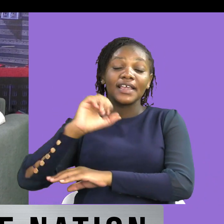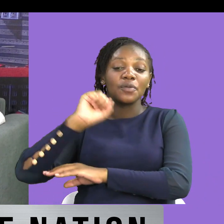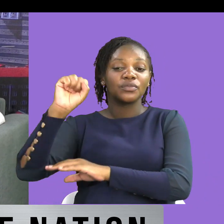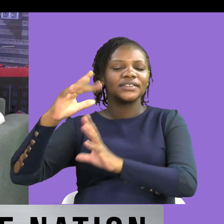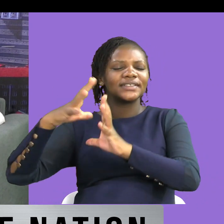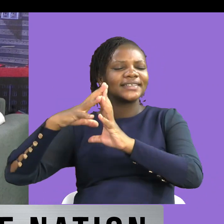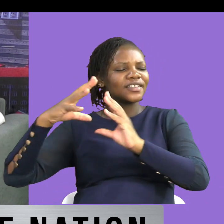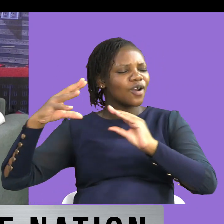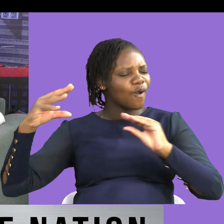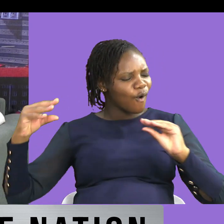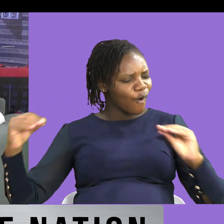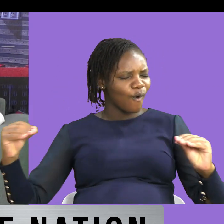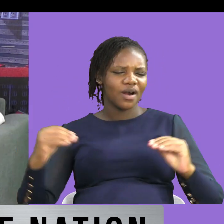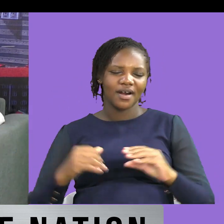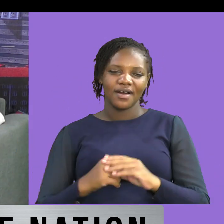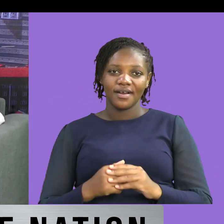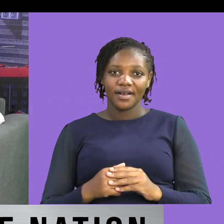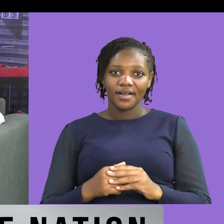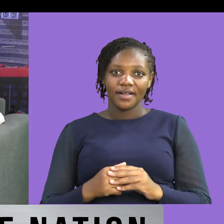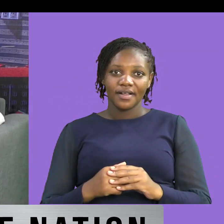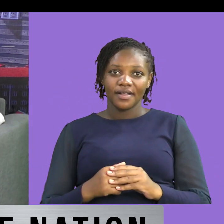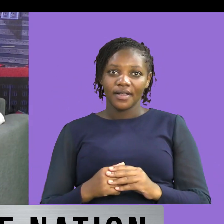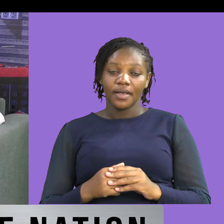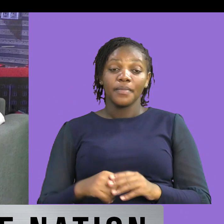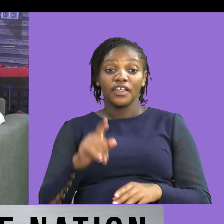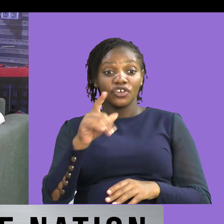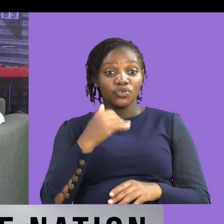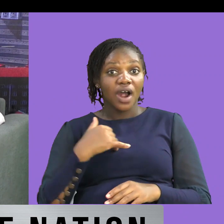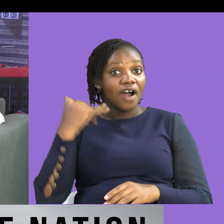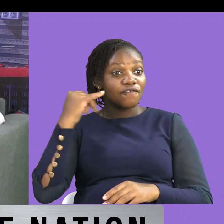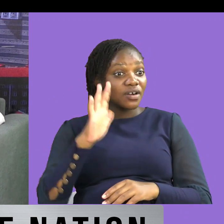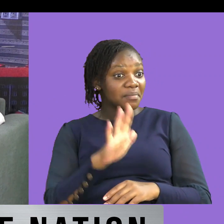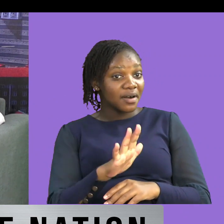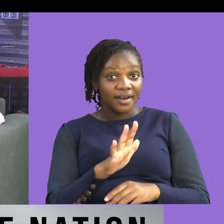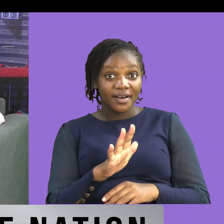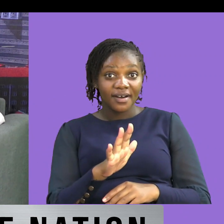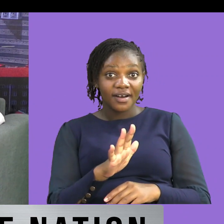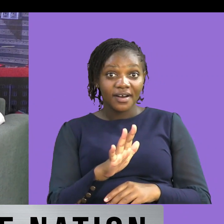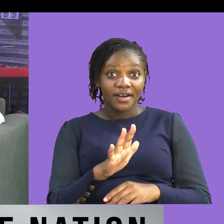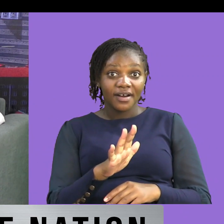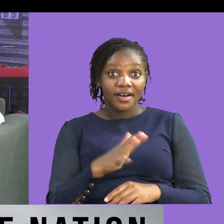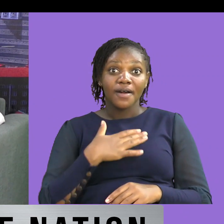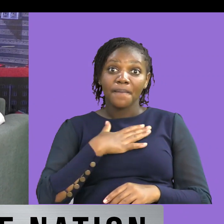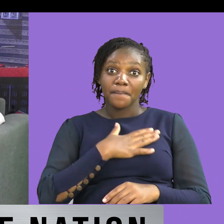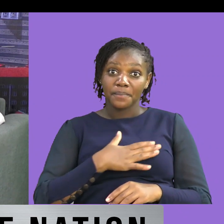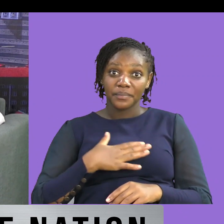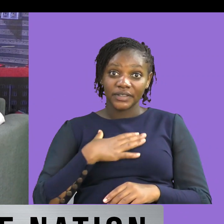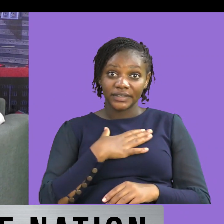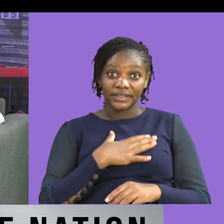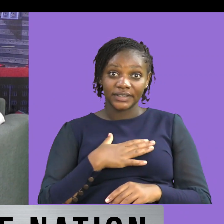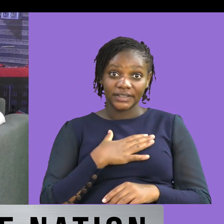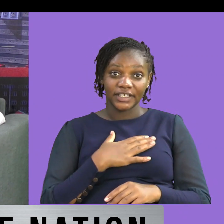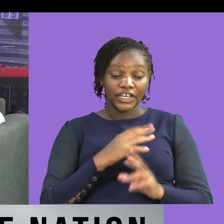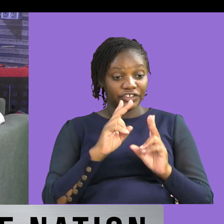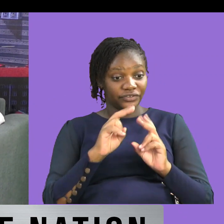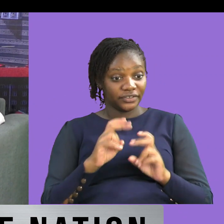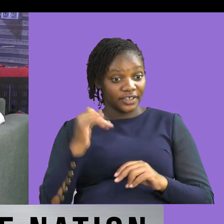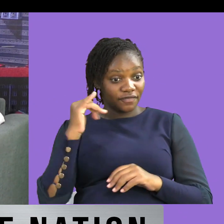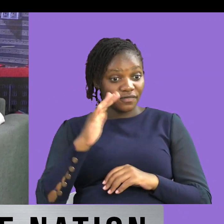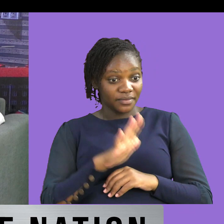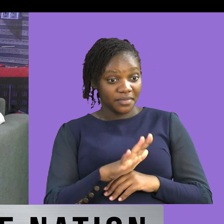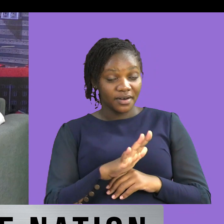even longer. But do you carry your phone to the studio? Yeah, I do. Kindly get into that phone of yours. I hope